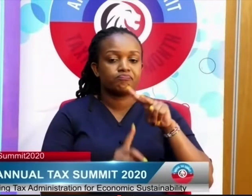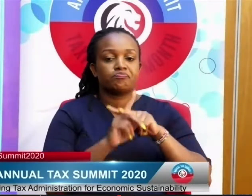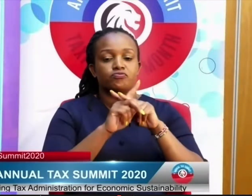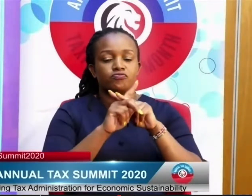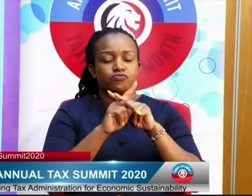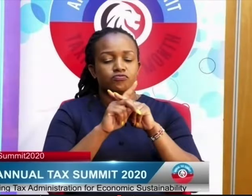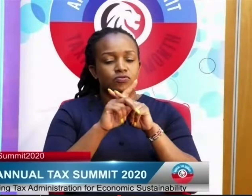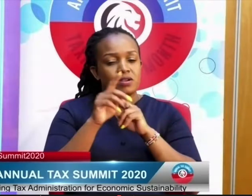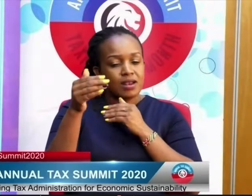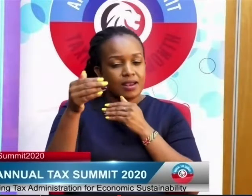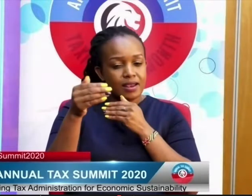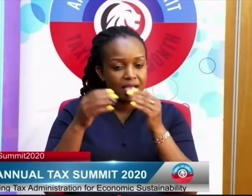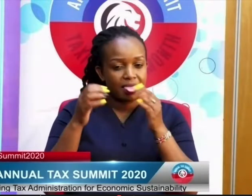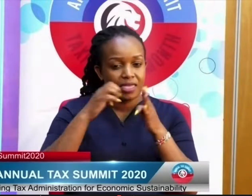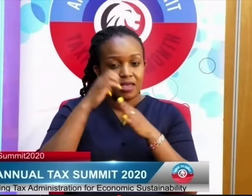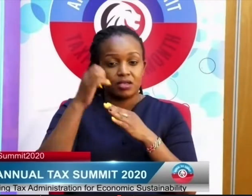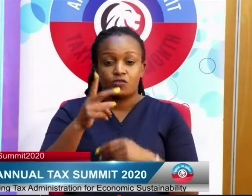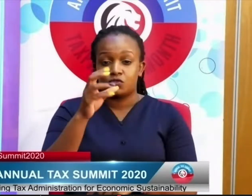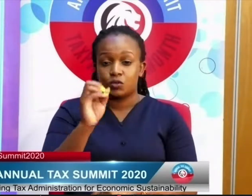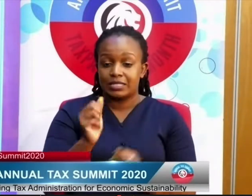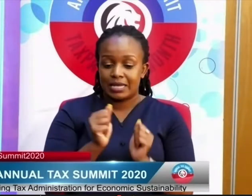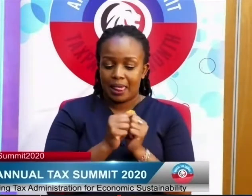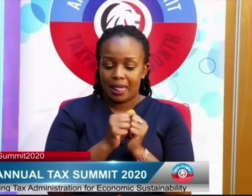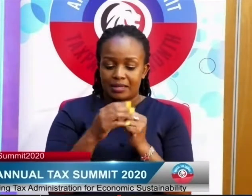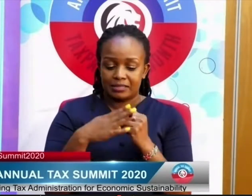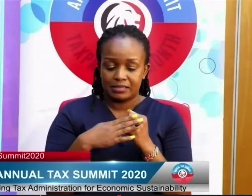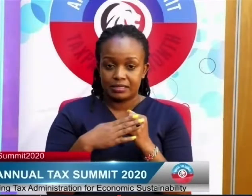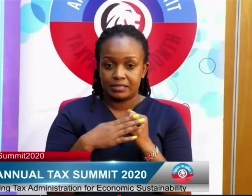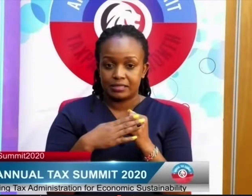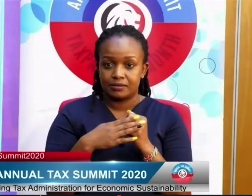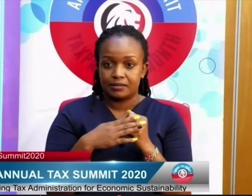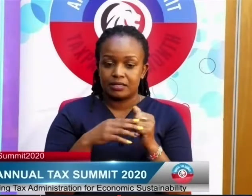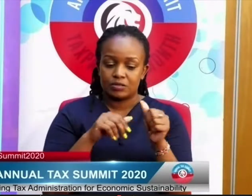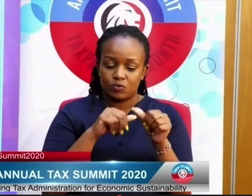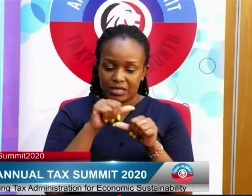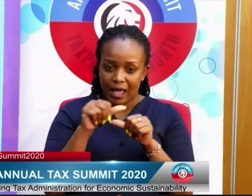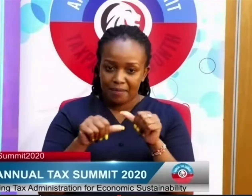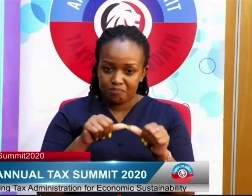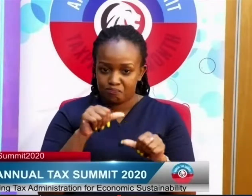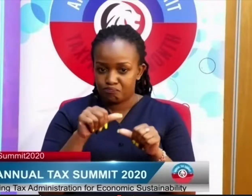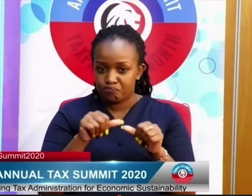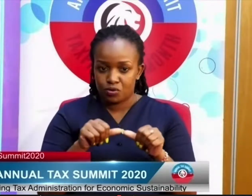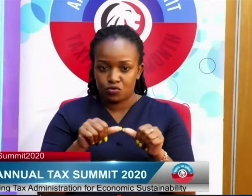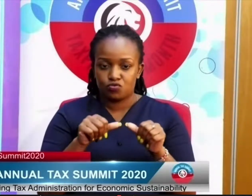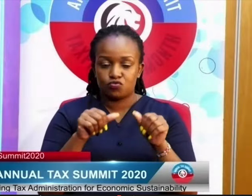and it was just about settling down when